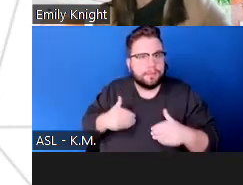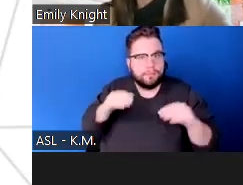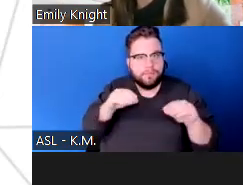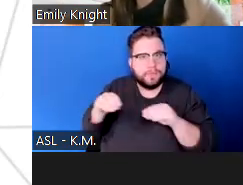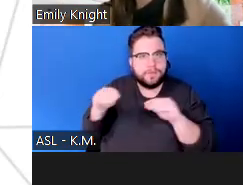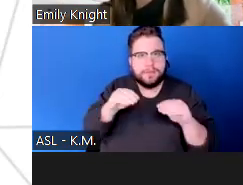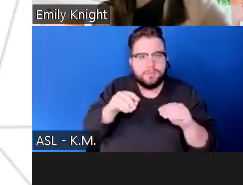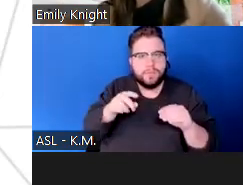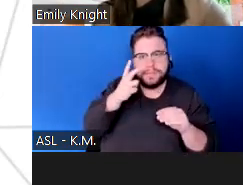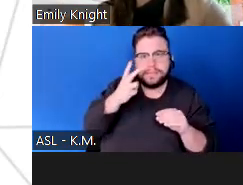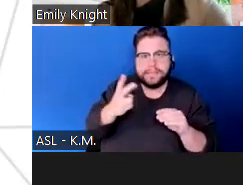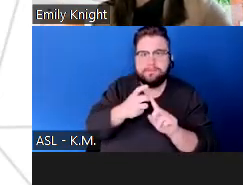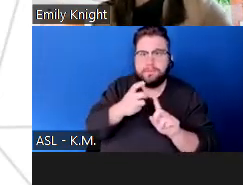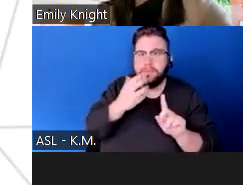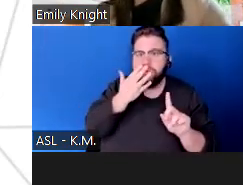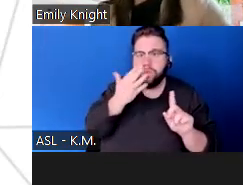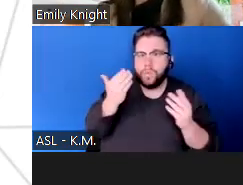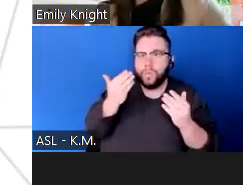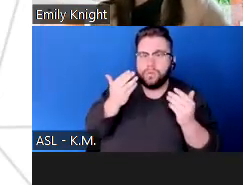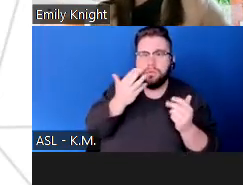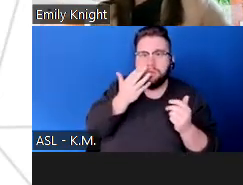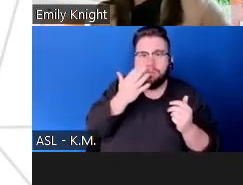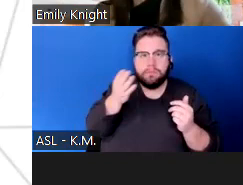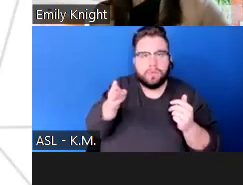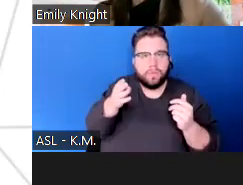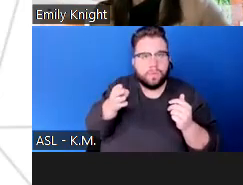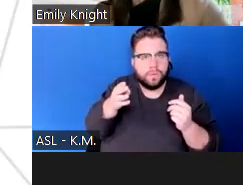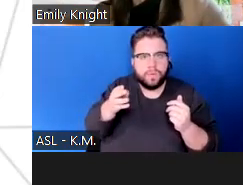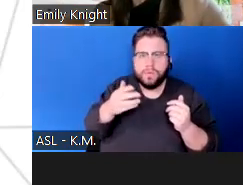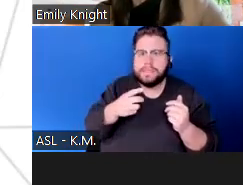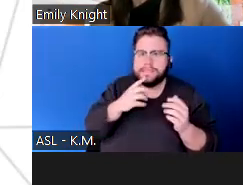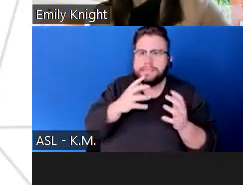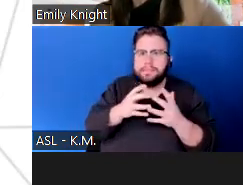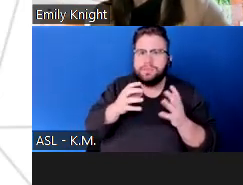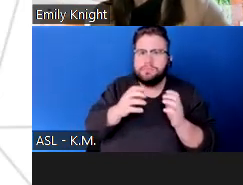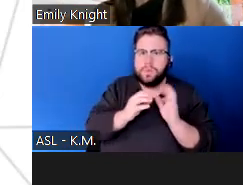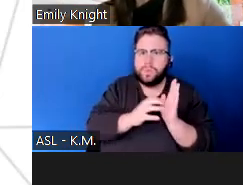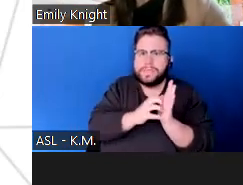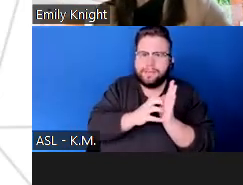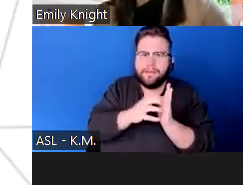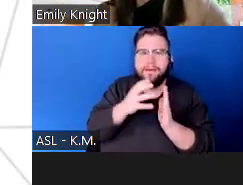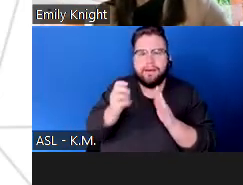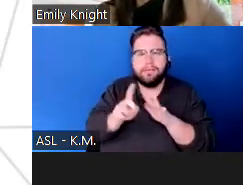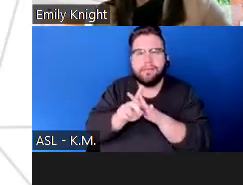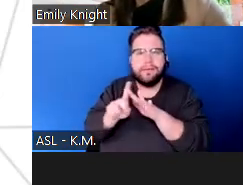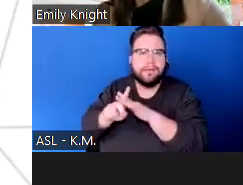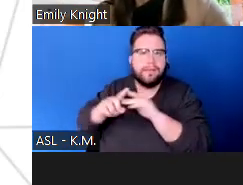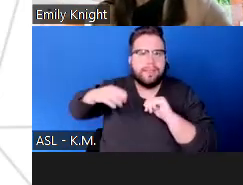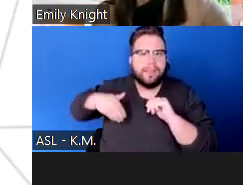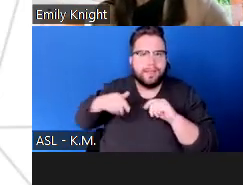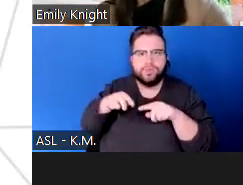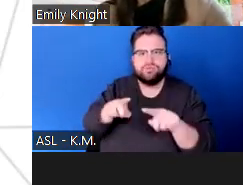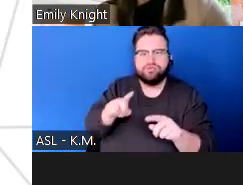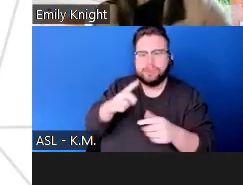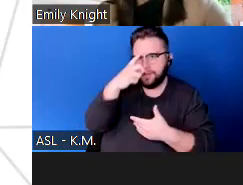blue colors is much weaker, and it happens much later in autism. And for much of the time instead,